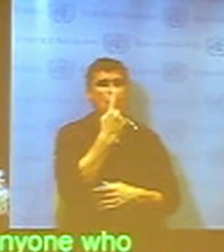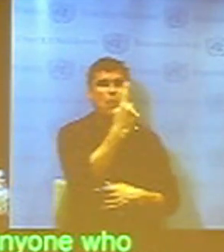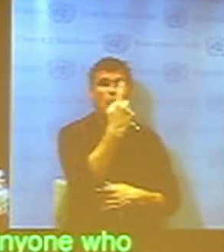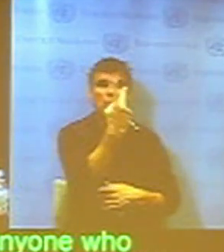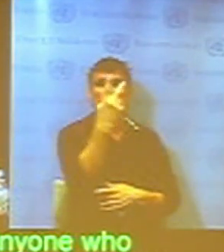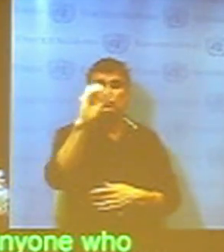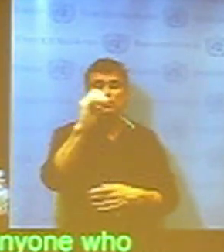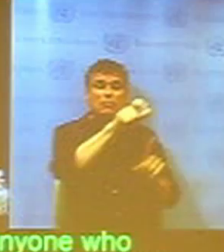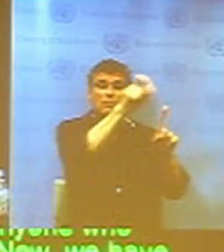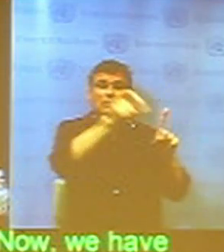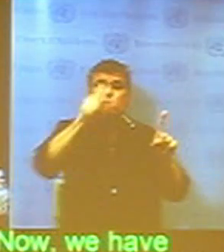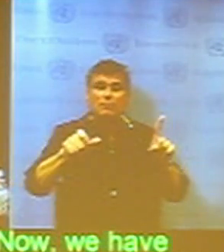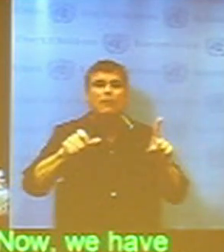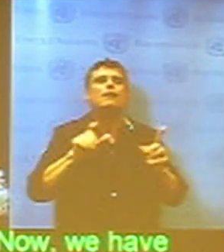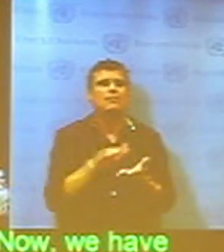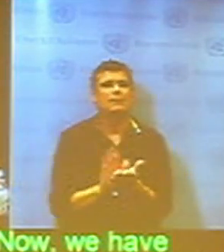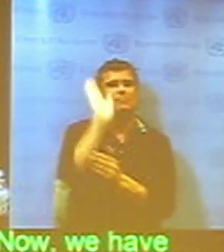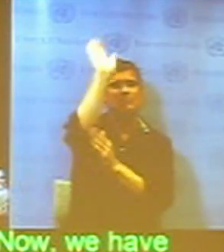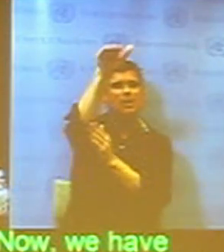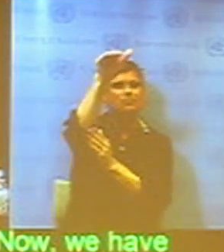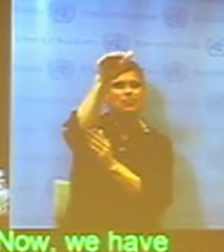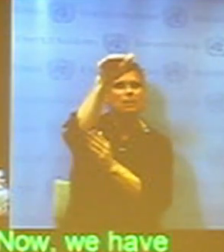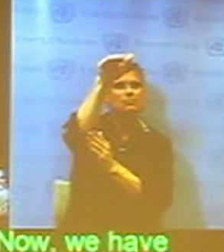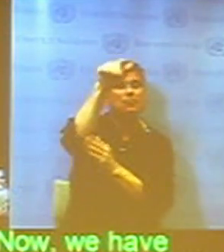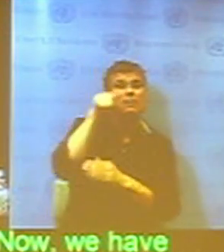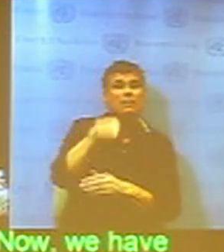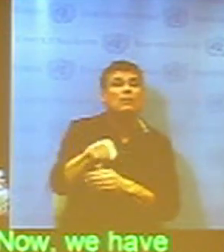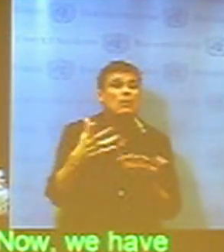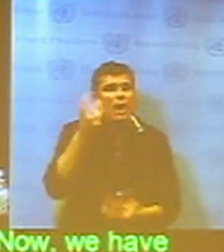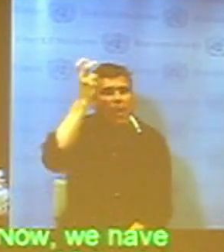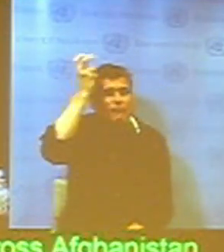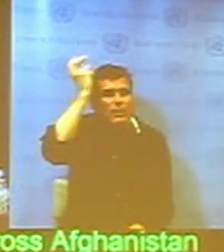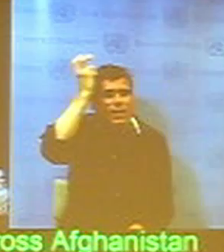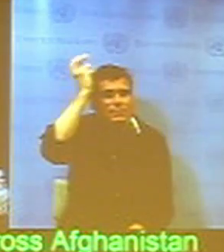national tournaments twice each year, which have national media, local